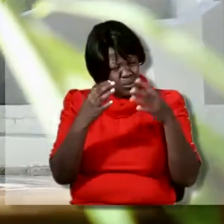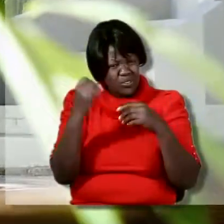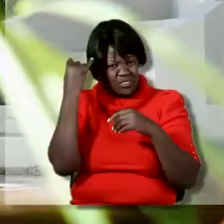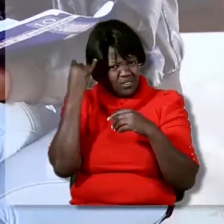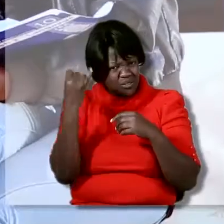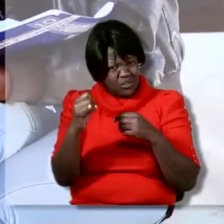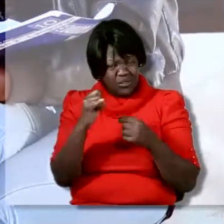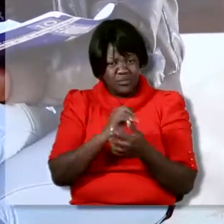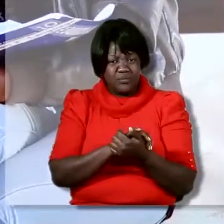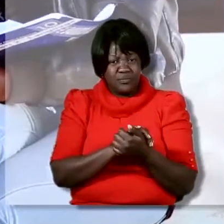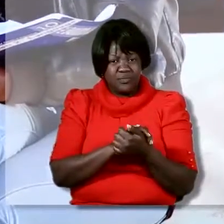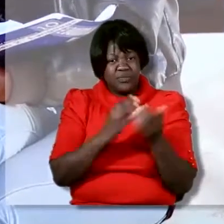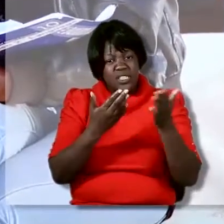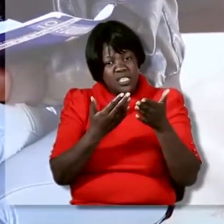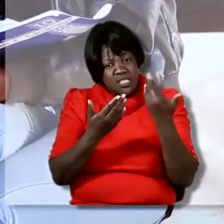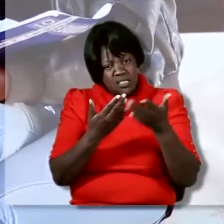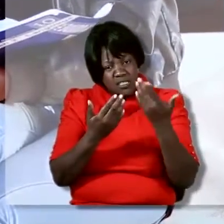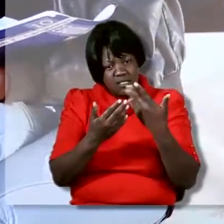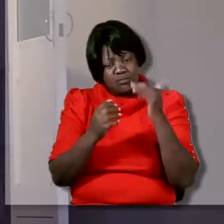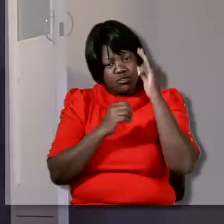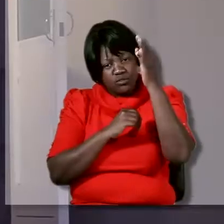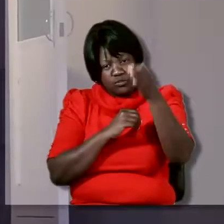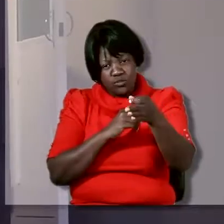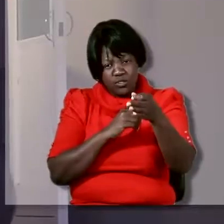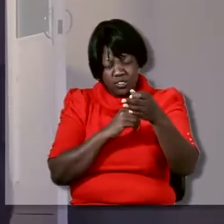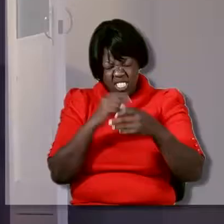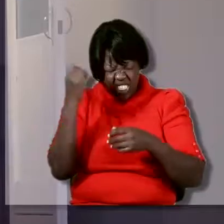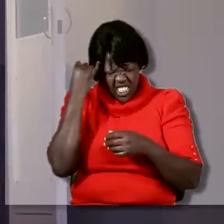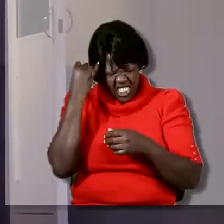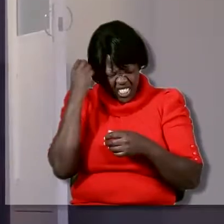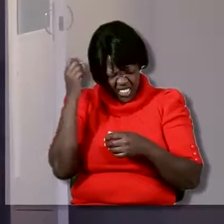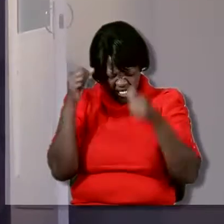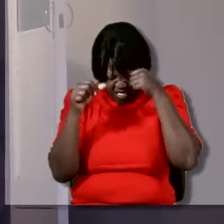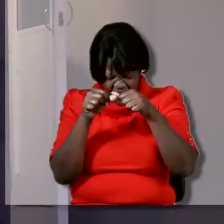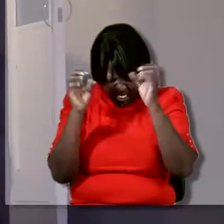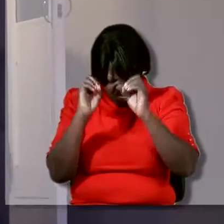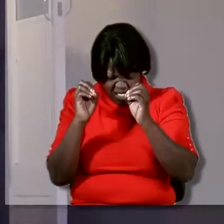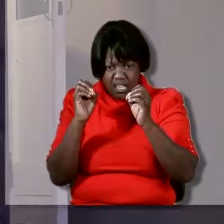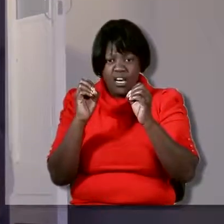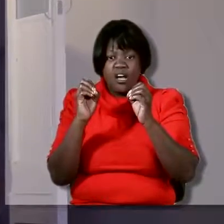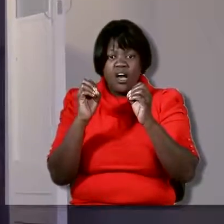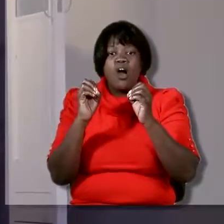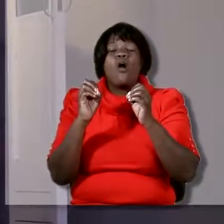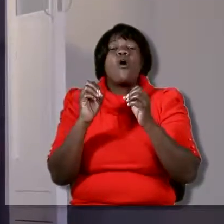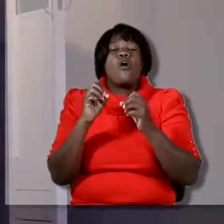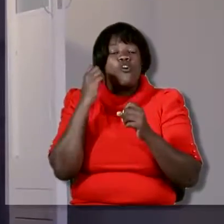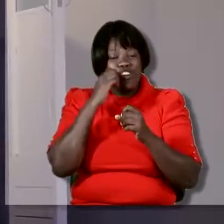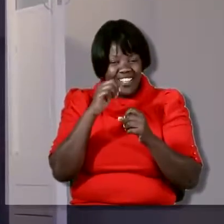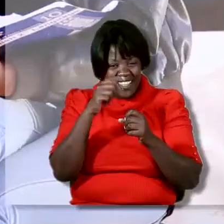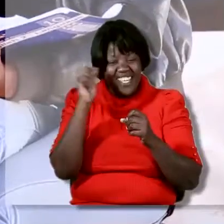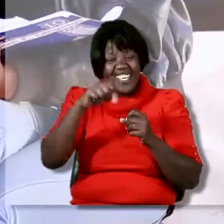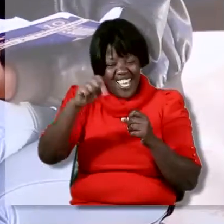another name. I can't remember it. The future or progressive tense. Oh yeah, I know. Don't tell me